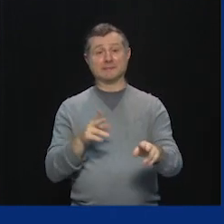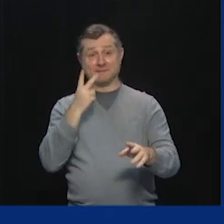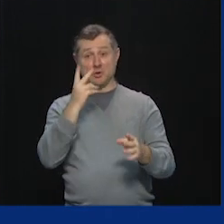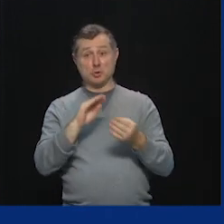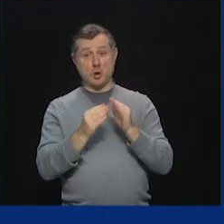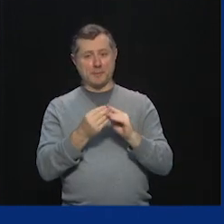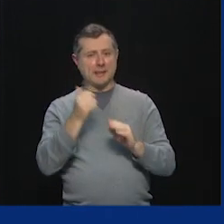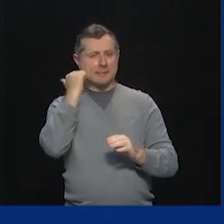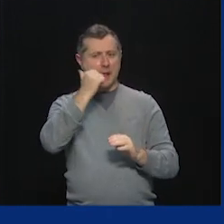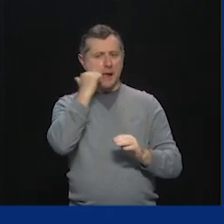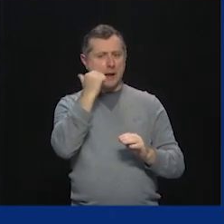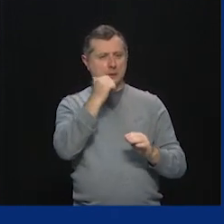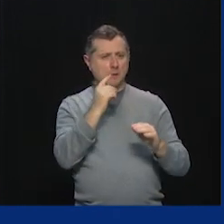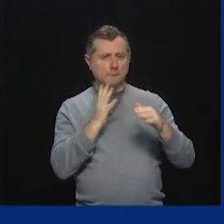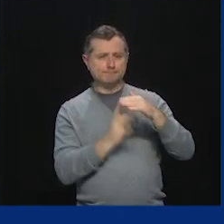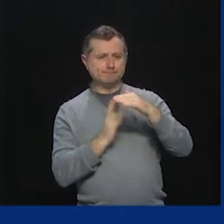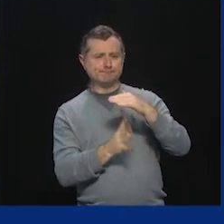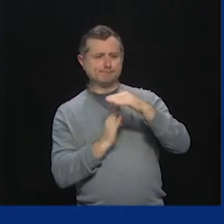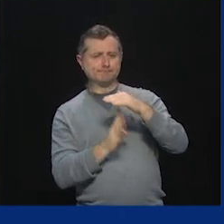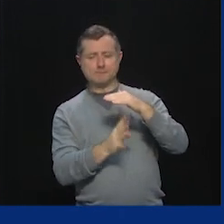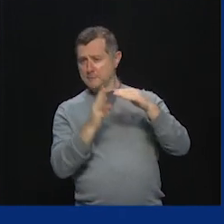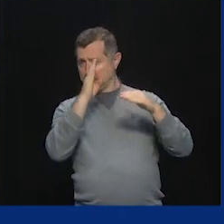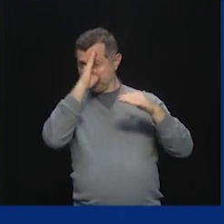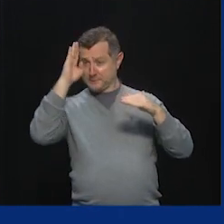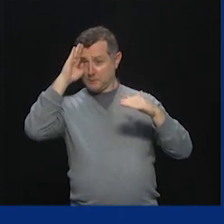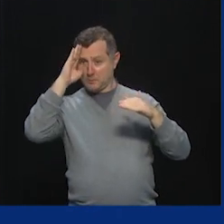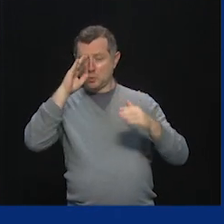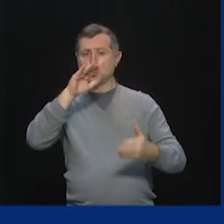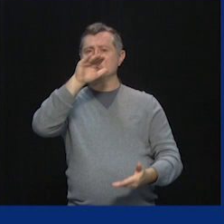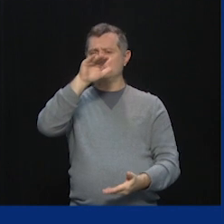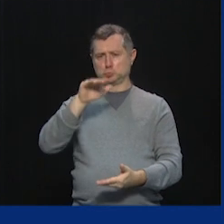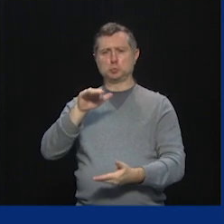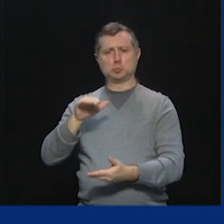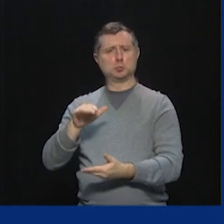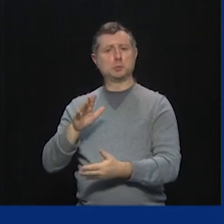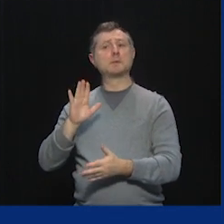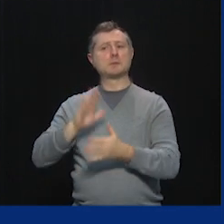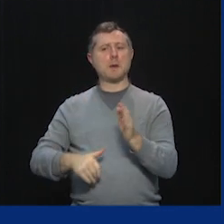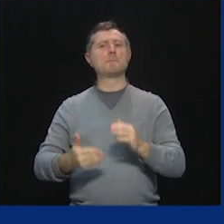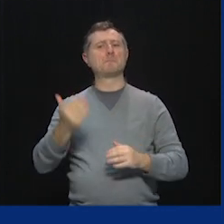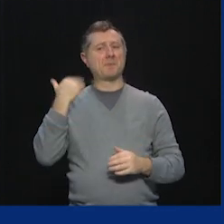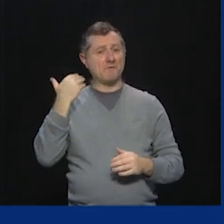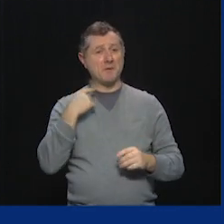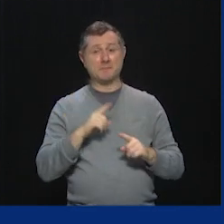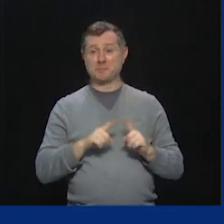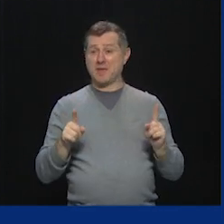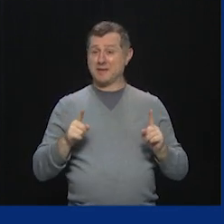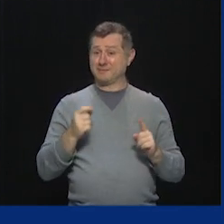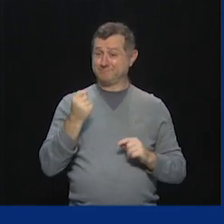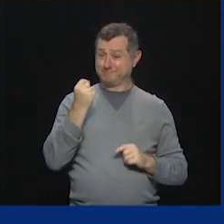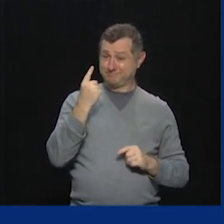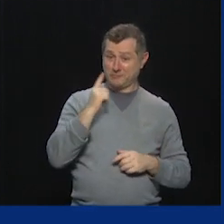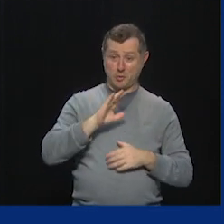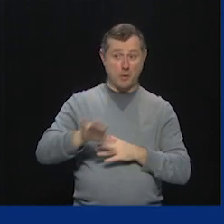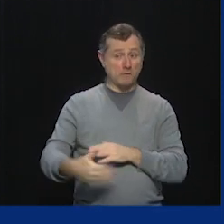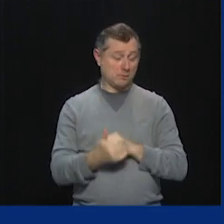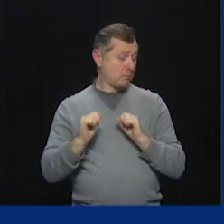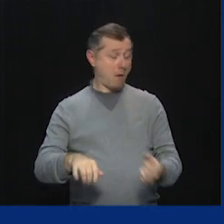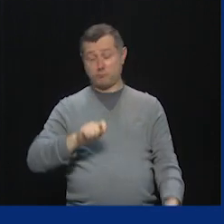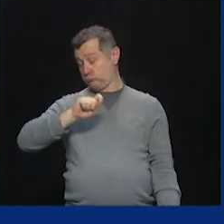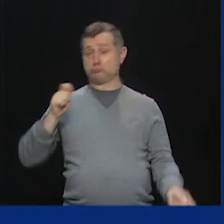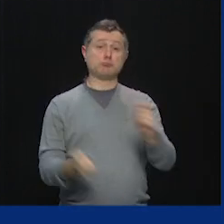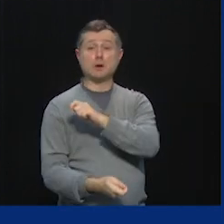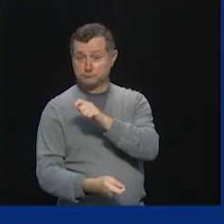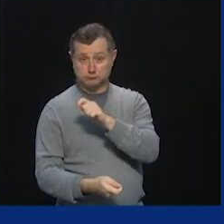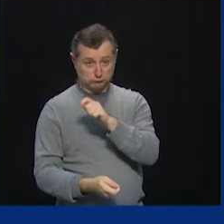hospitalizations are much lower than they had been, but this could change overnight. This could change very quickly, and I want to thank